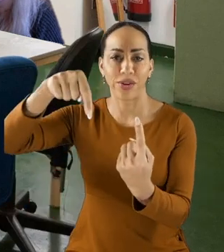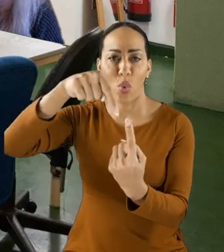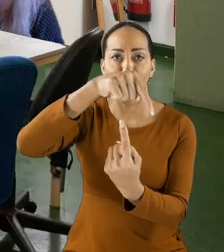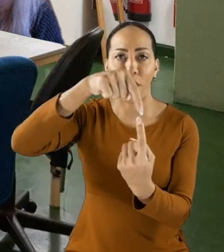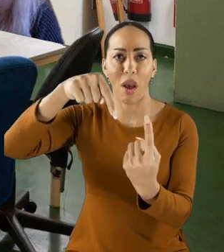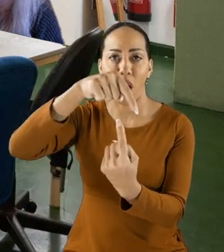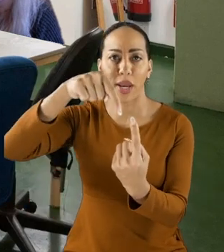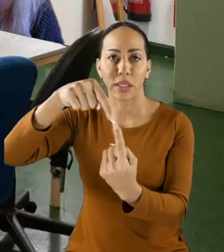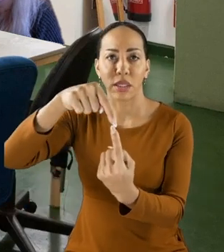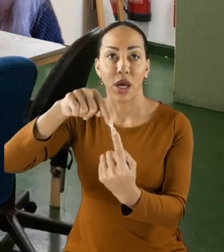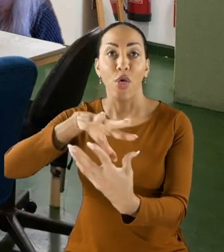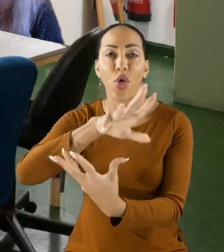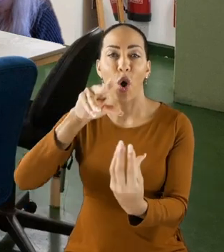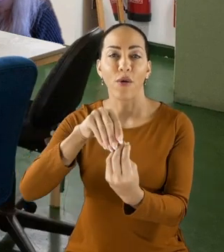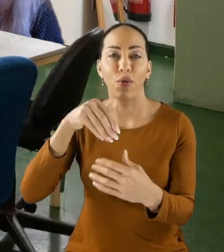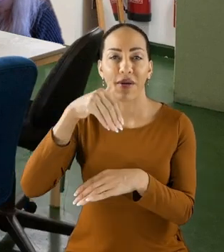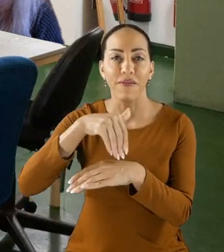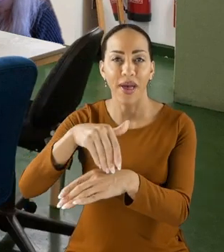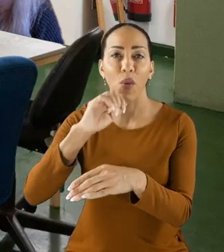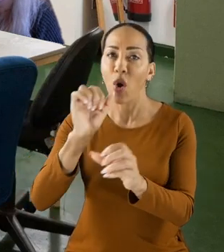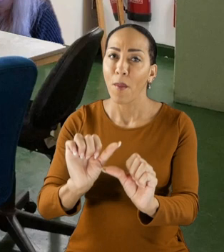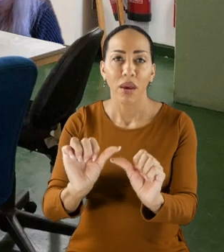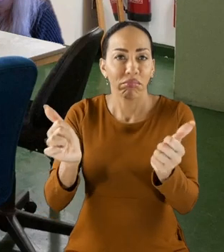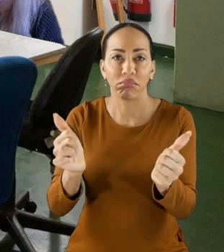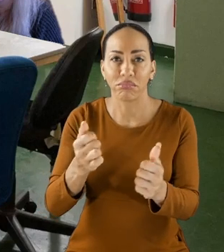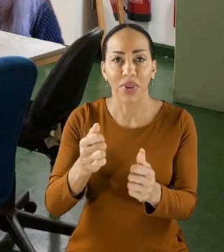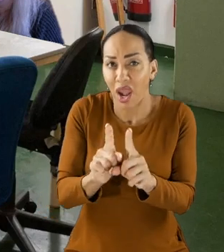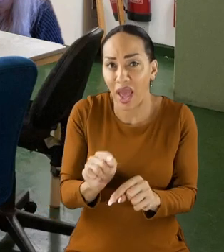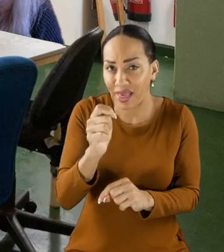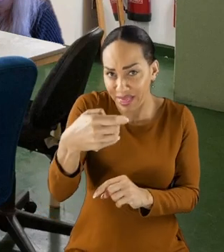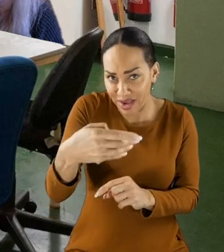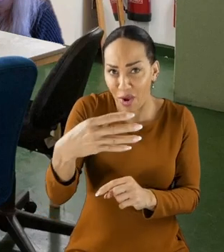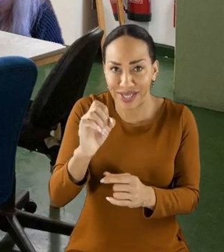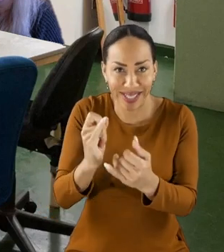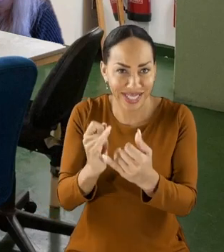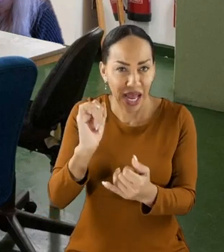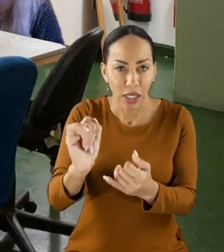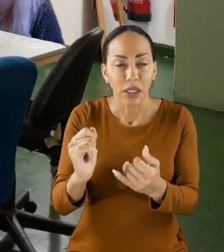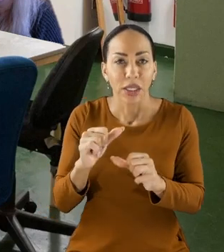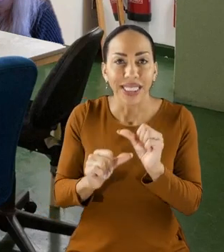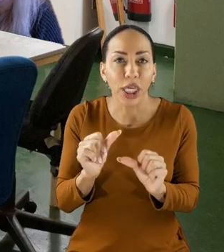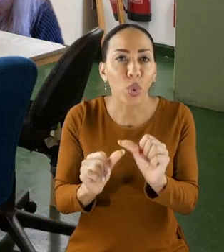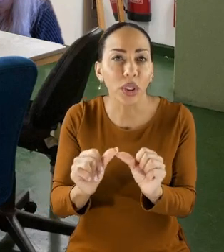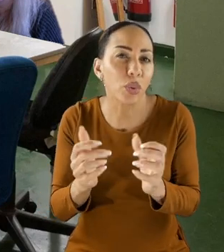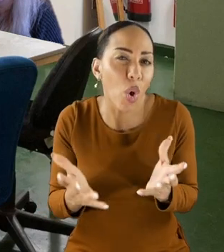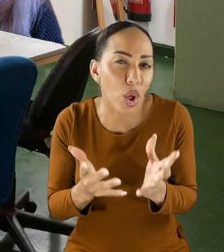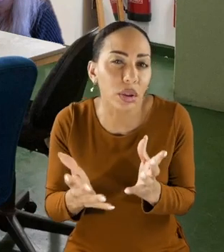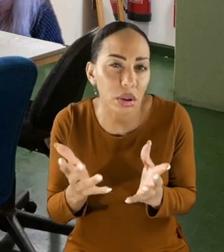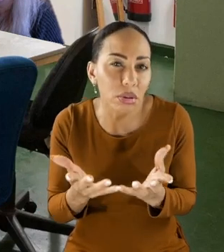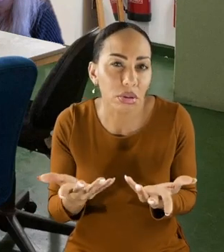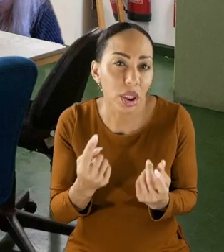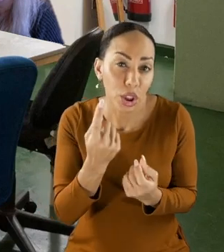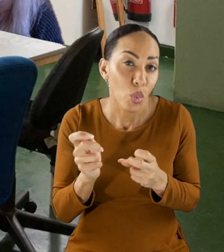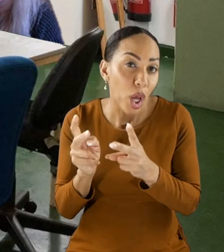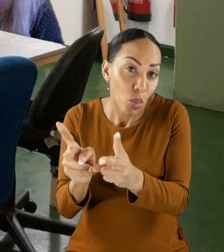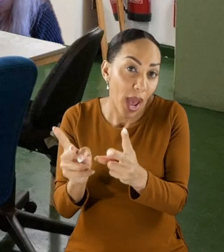behind, because the overall effect will be very effective, just as that 90 second sequence was.